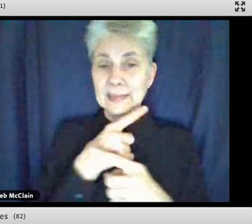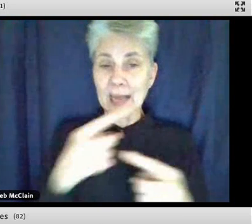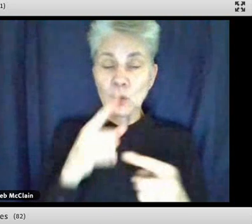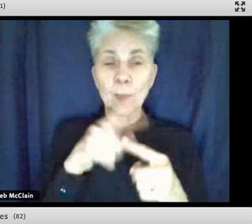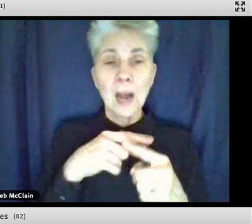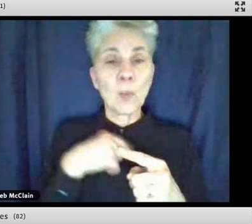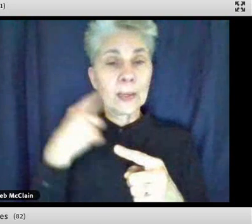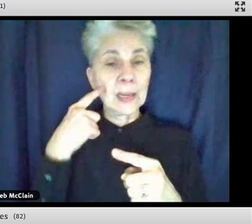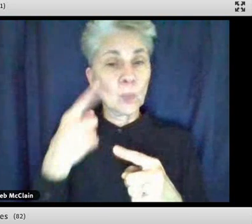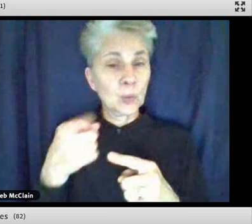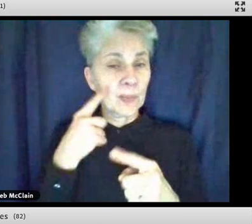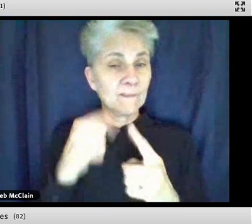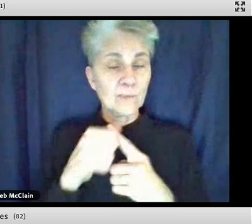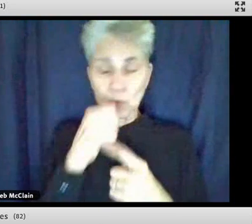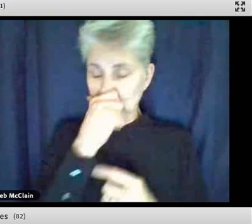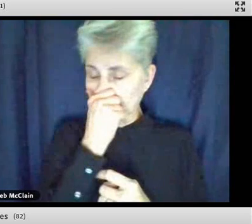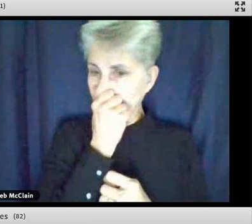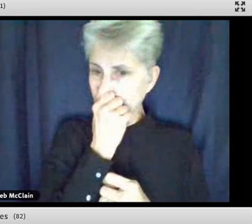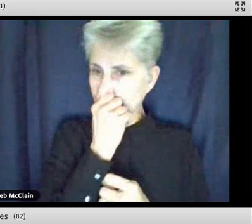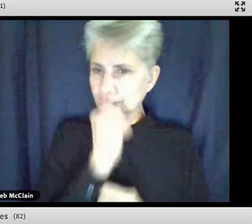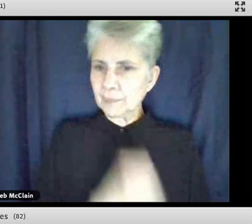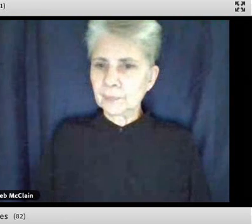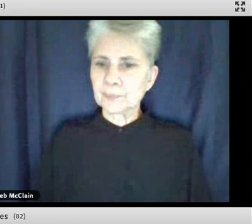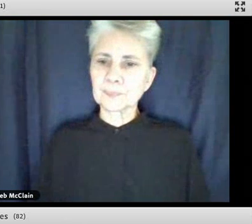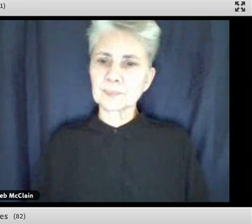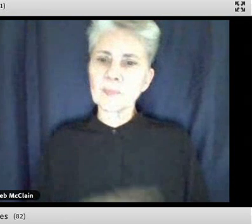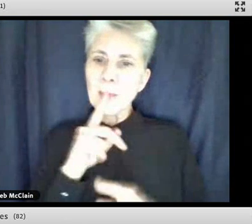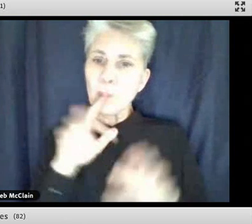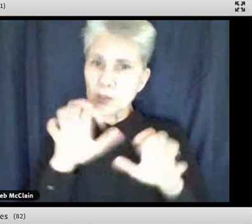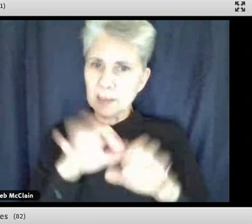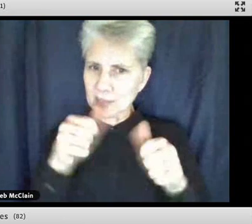you think. And people are typing, so that's great.